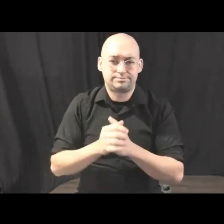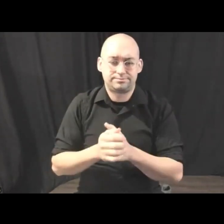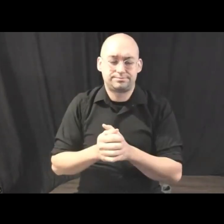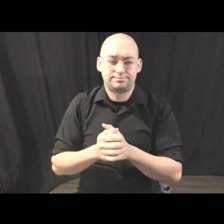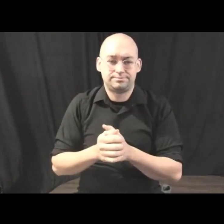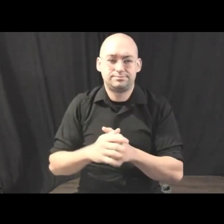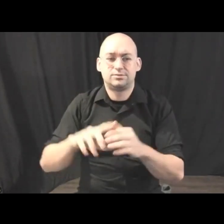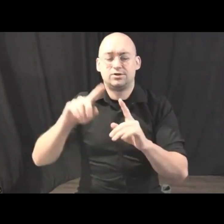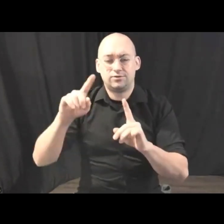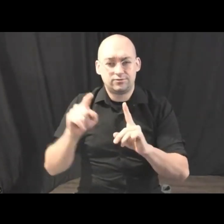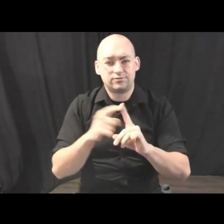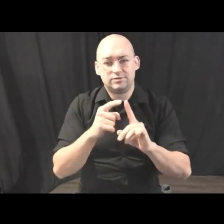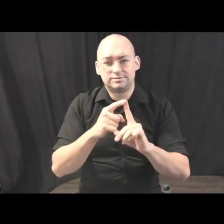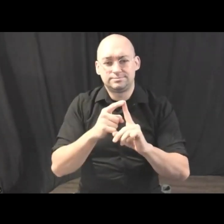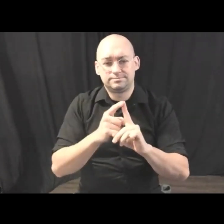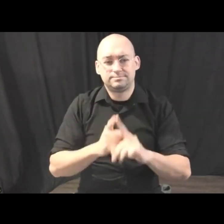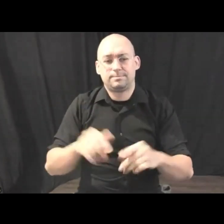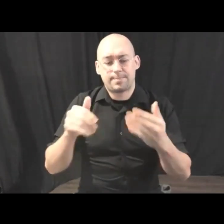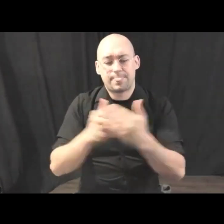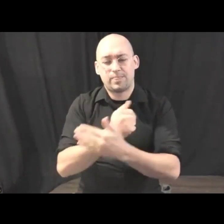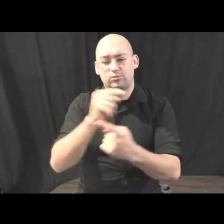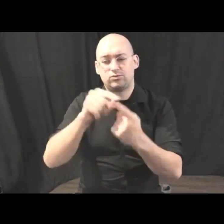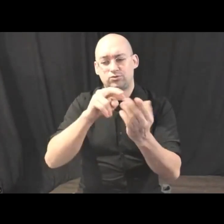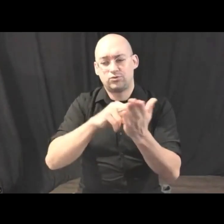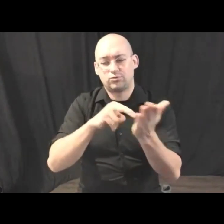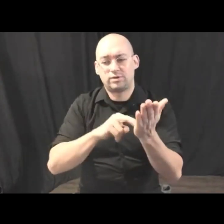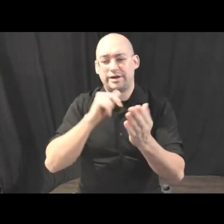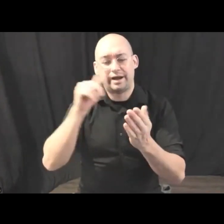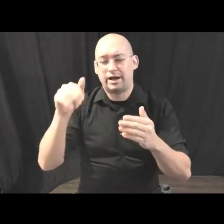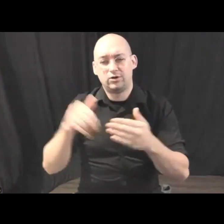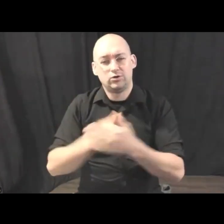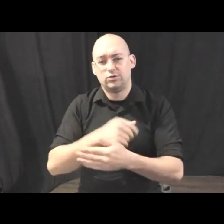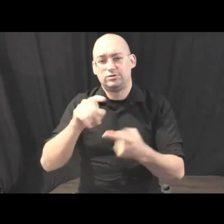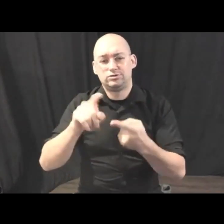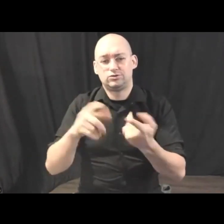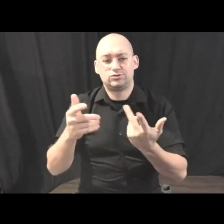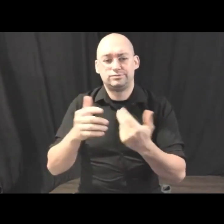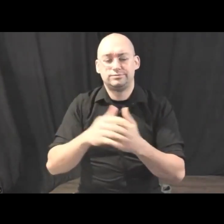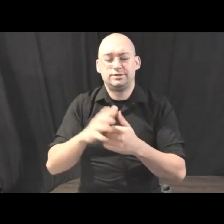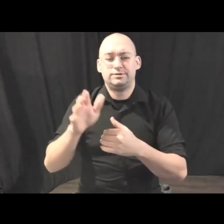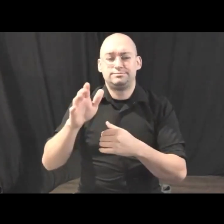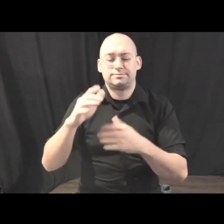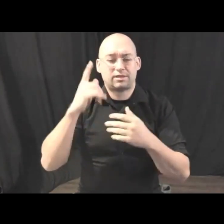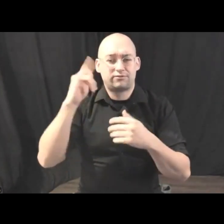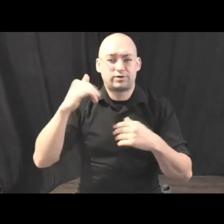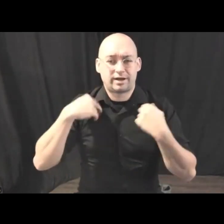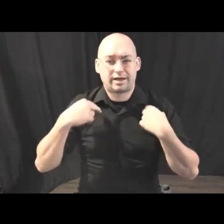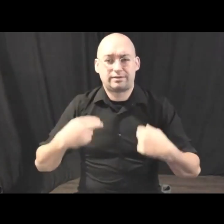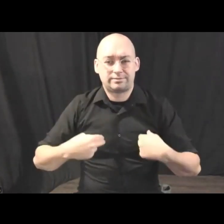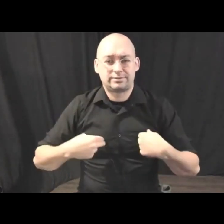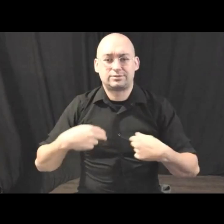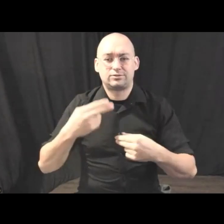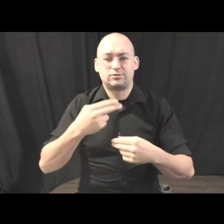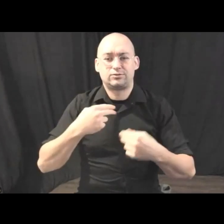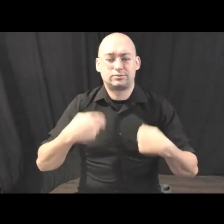yes, new to the role, but obviously not new to the California Health and Human Services Agency, but really recommit this work of